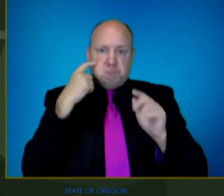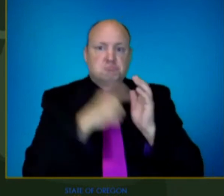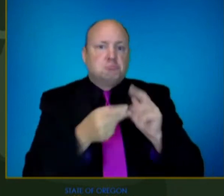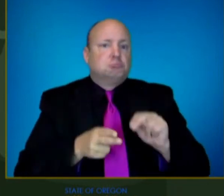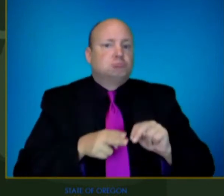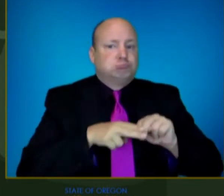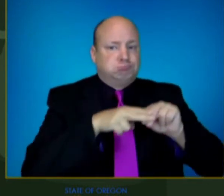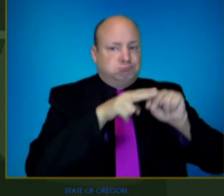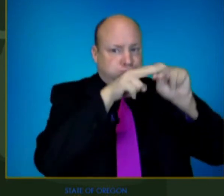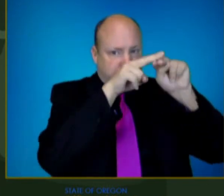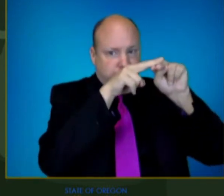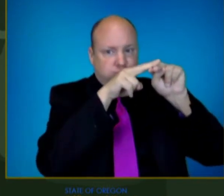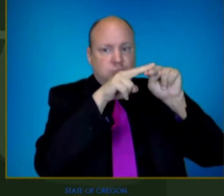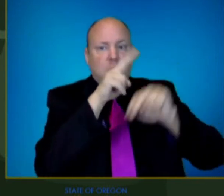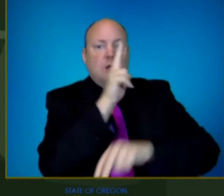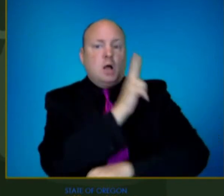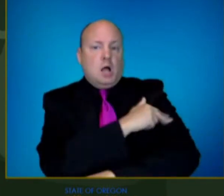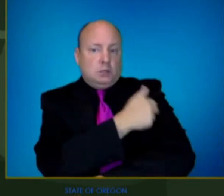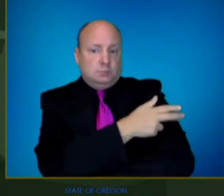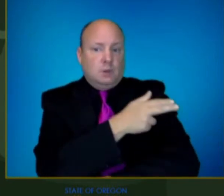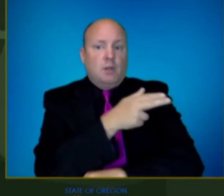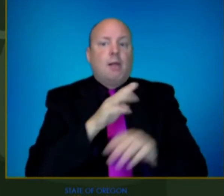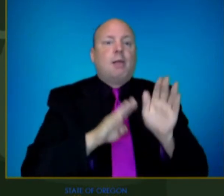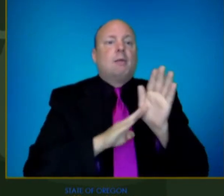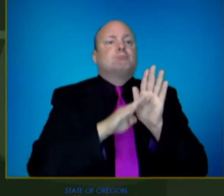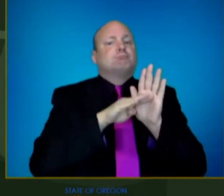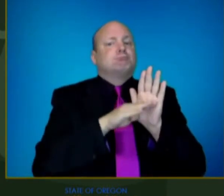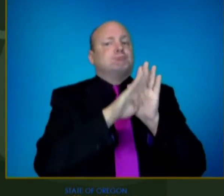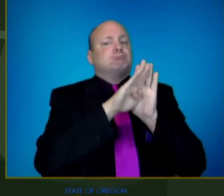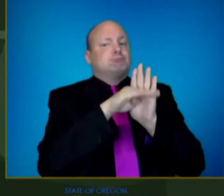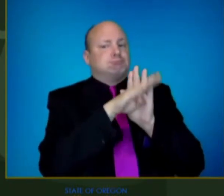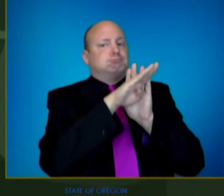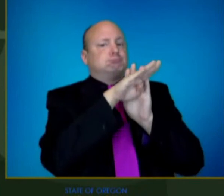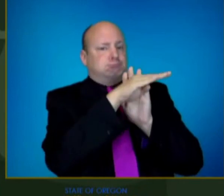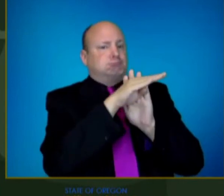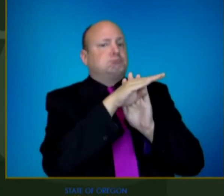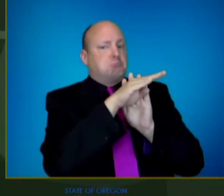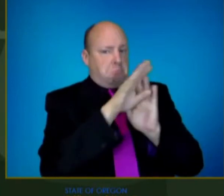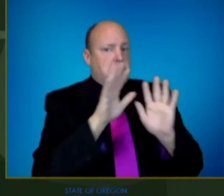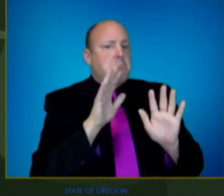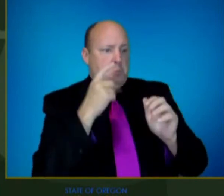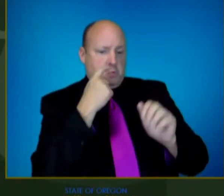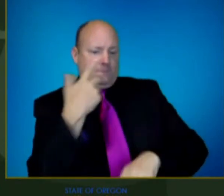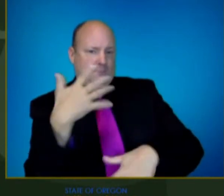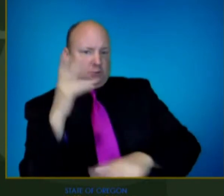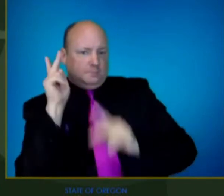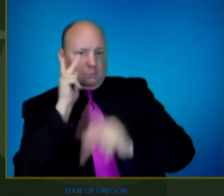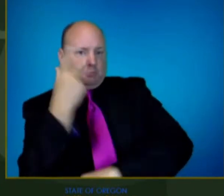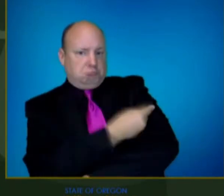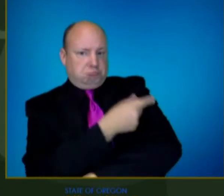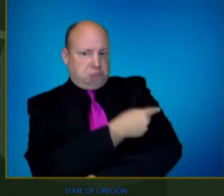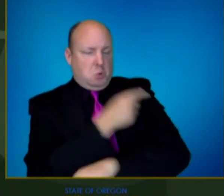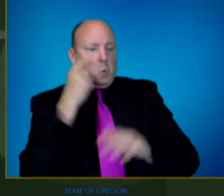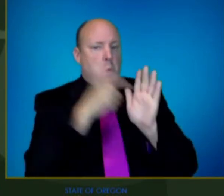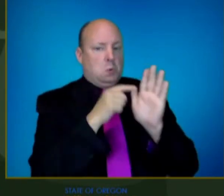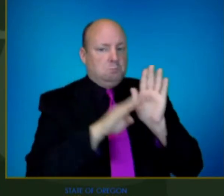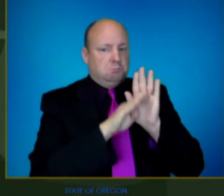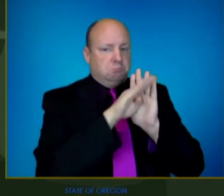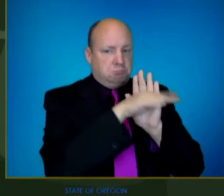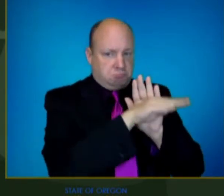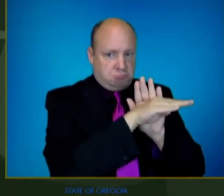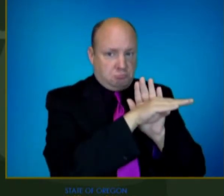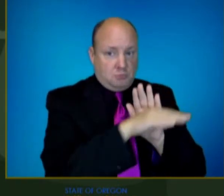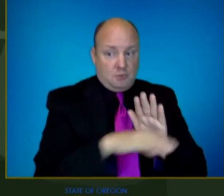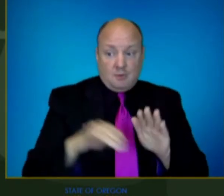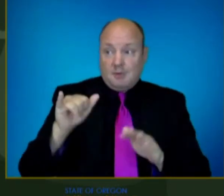more slowly in counties with high vaccination rates. We see the opposite in those counties with lower vaccination rates. A much